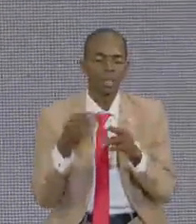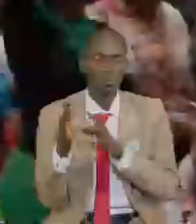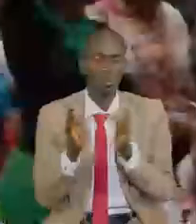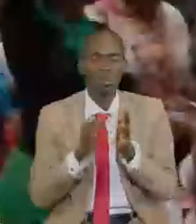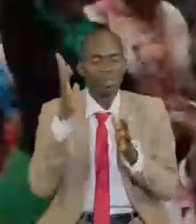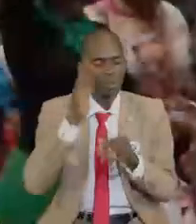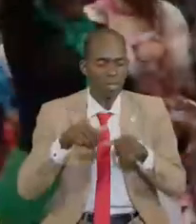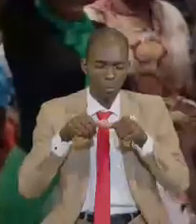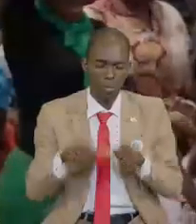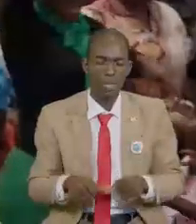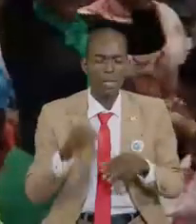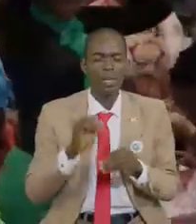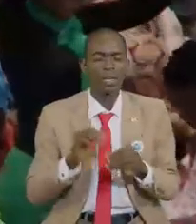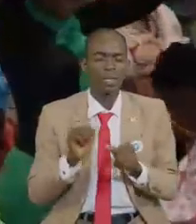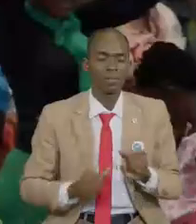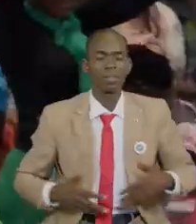every life.